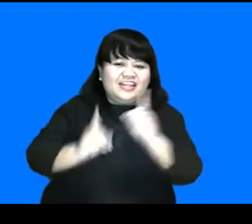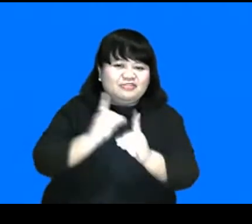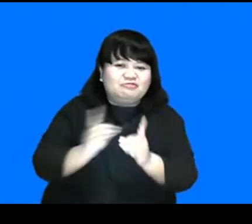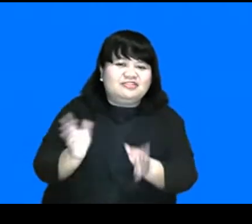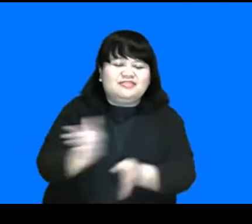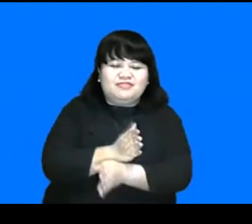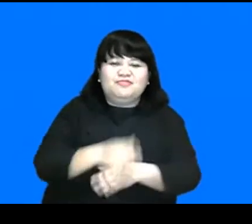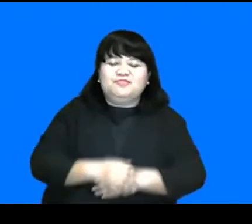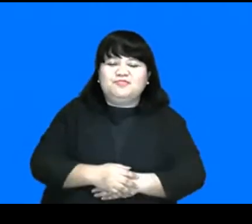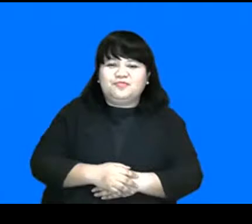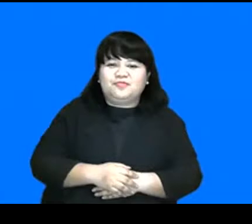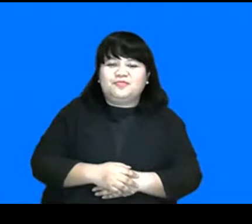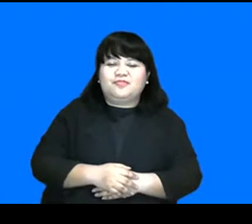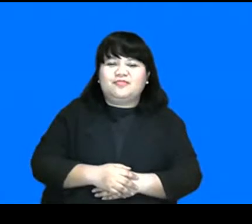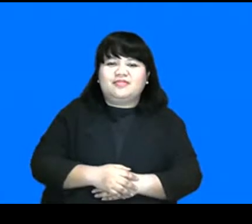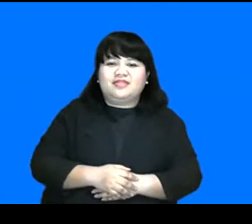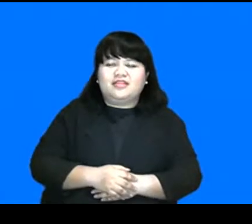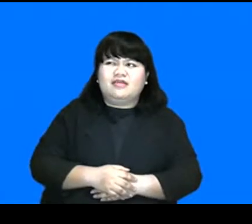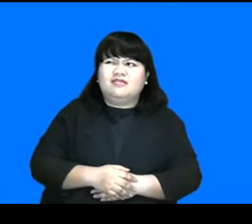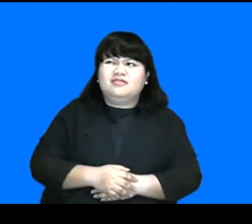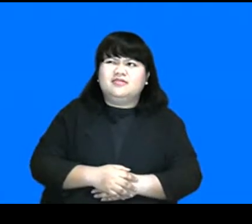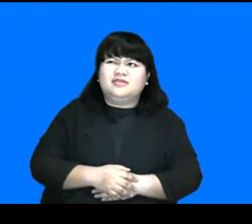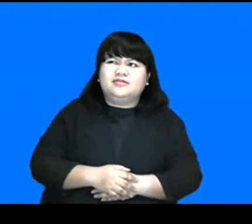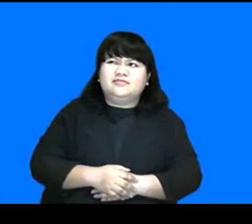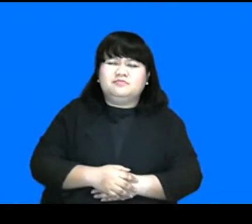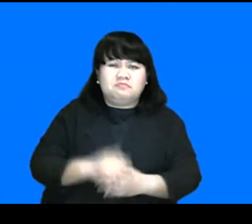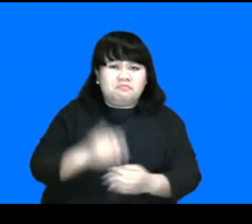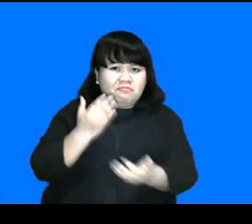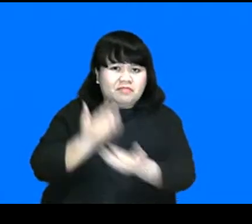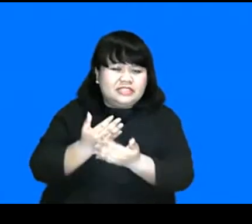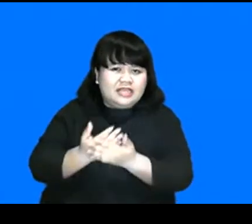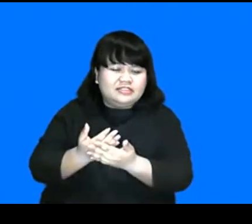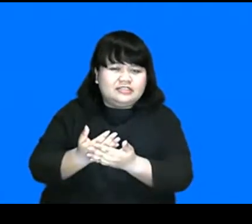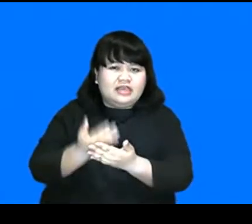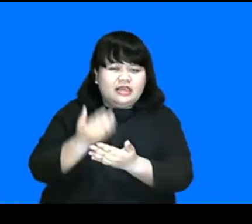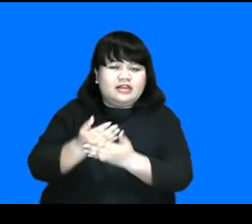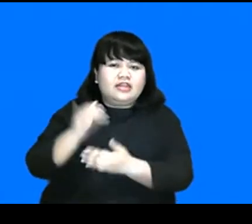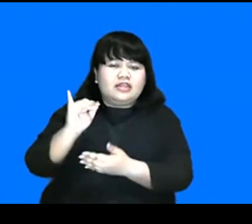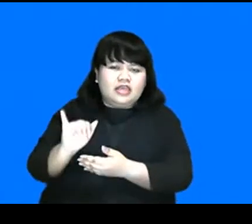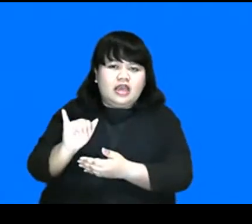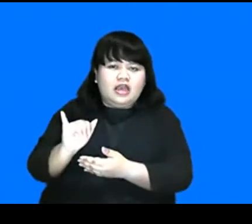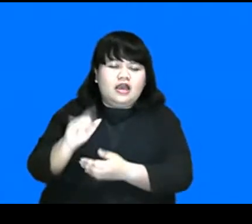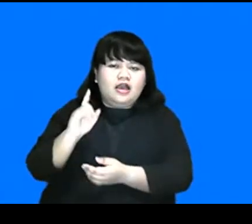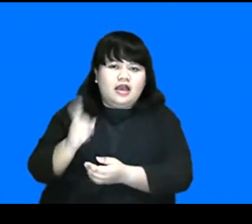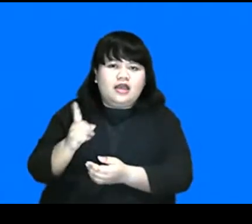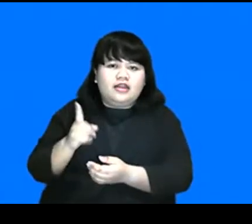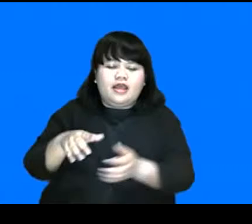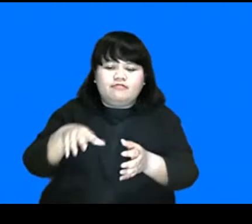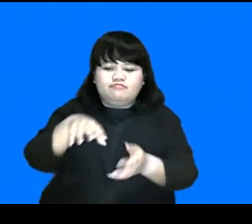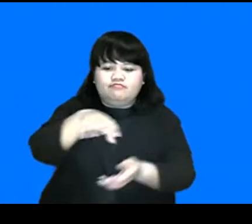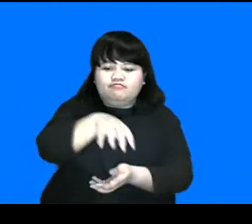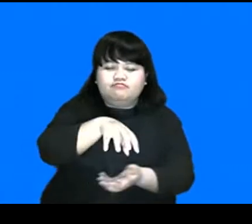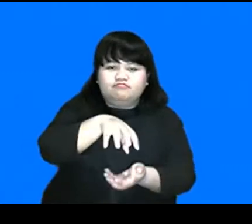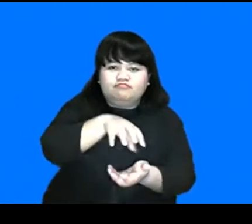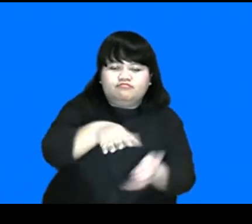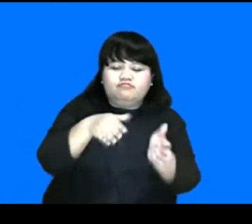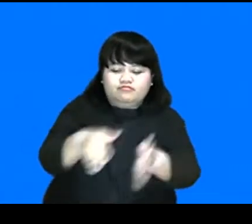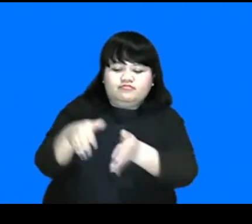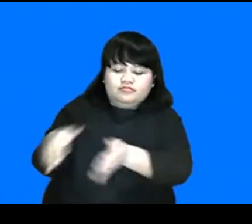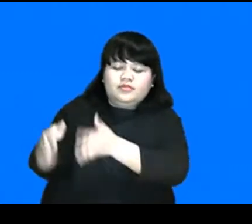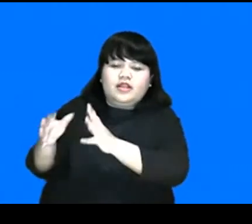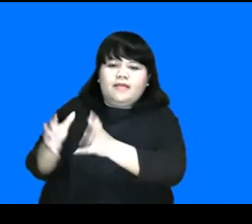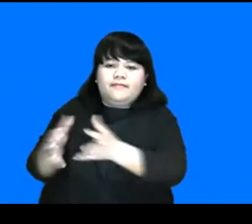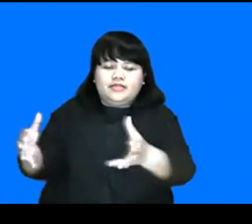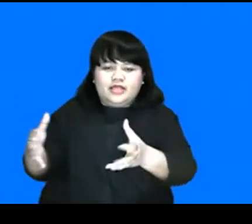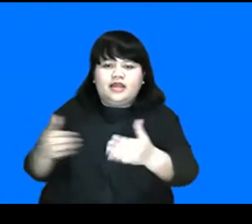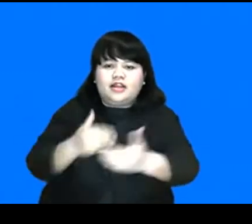promising, 10%, and then there are these 13 big sectors on which it's going to be implemented. But again, the question is